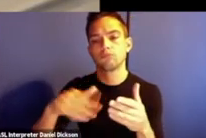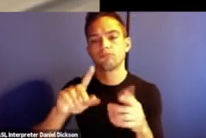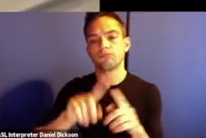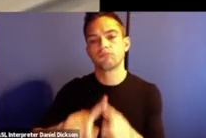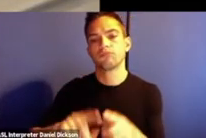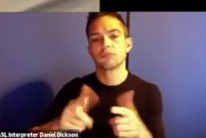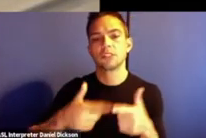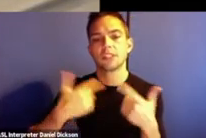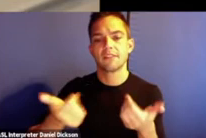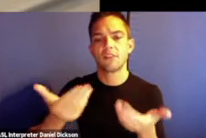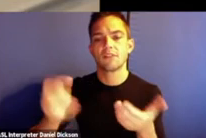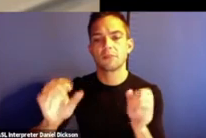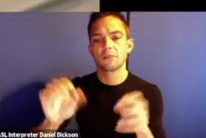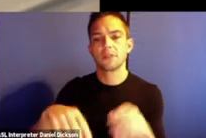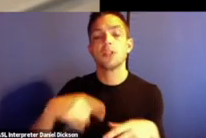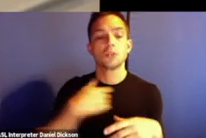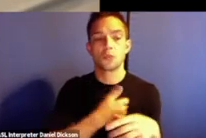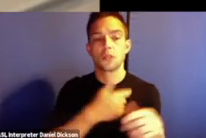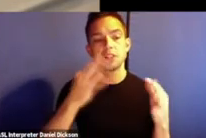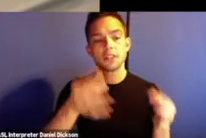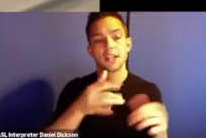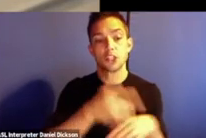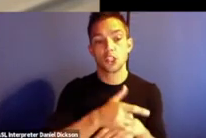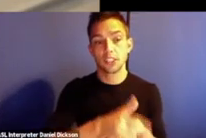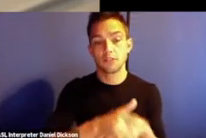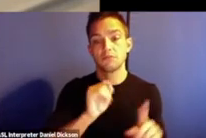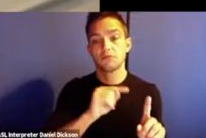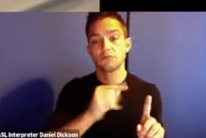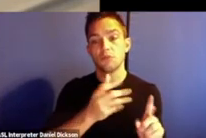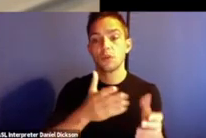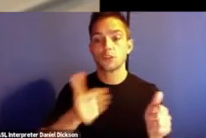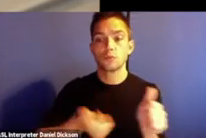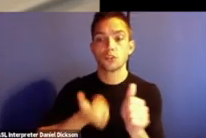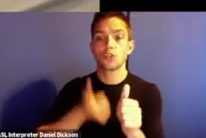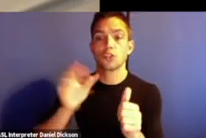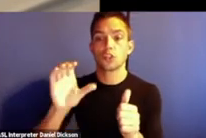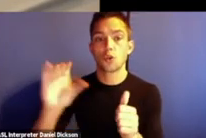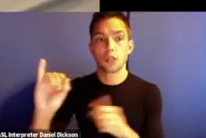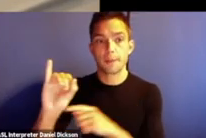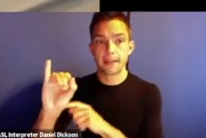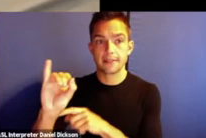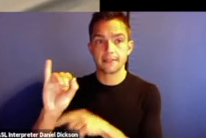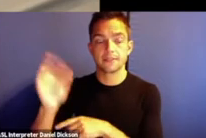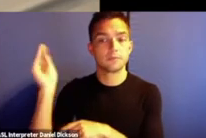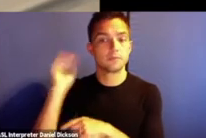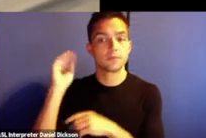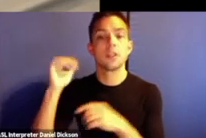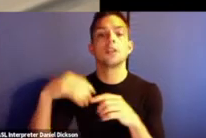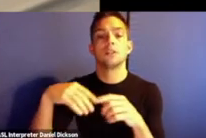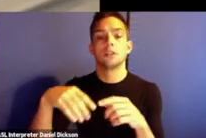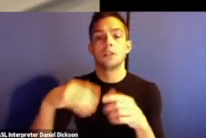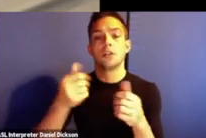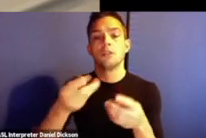to offer. So we decided very early on that we wanted to pursue cochlear implants, went through a series of